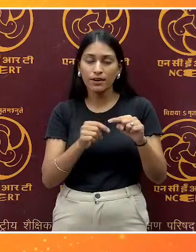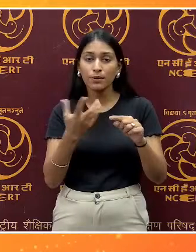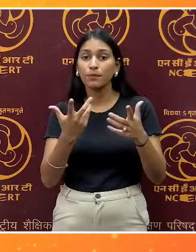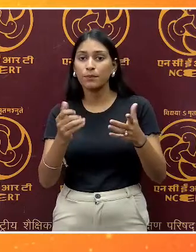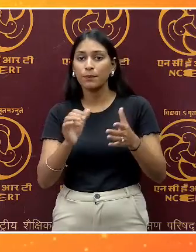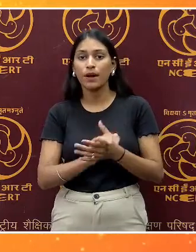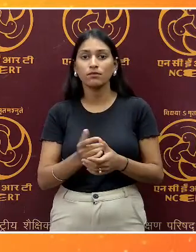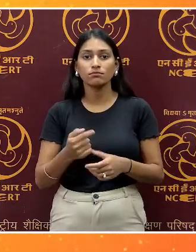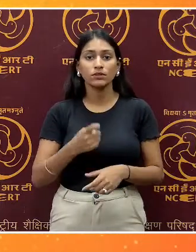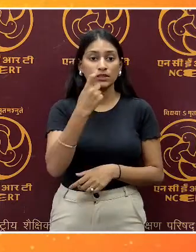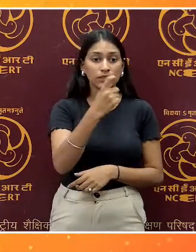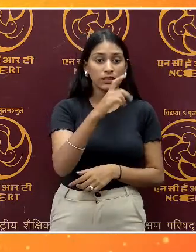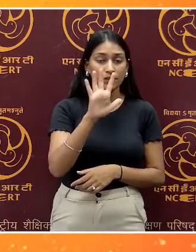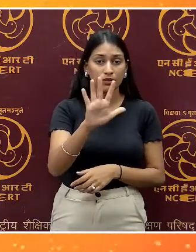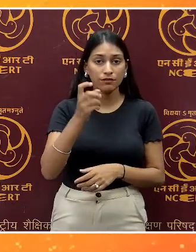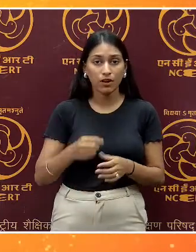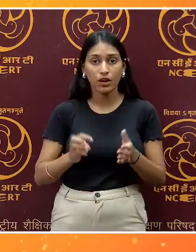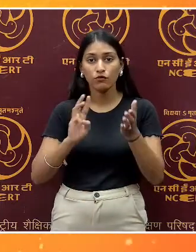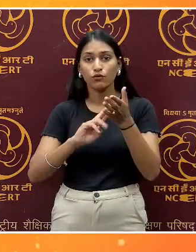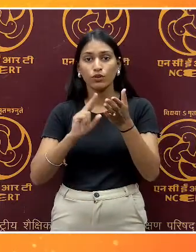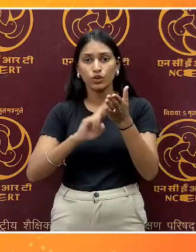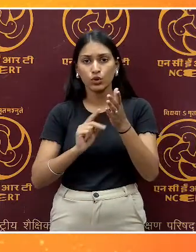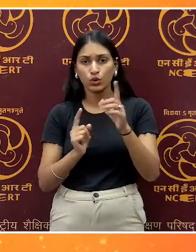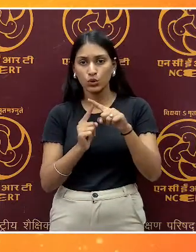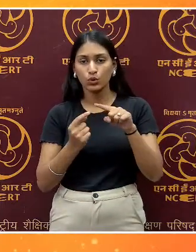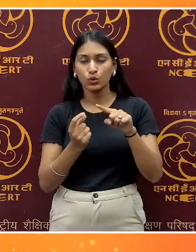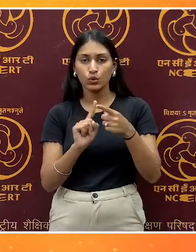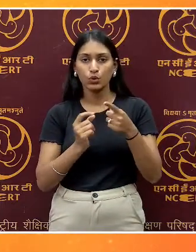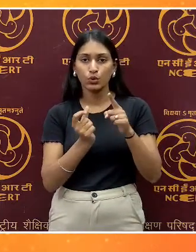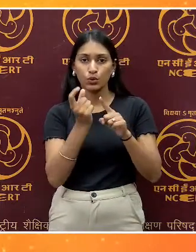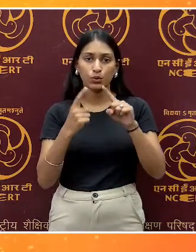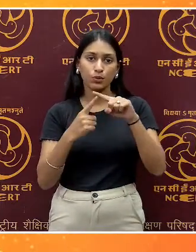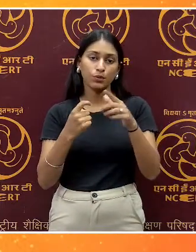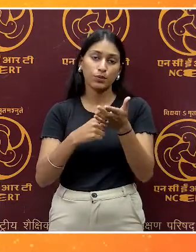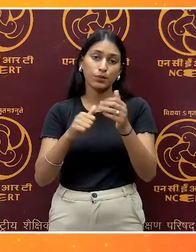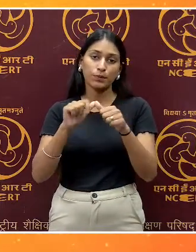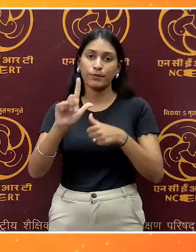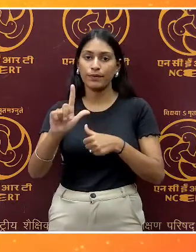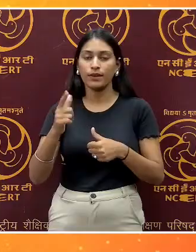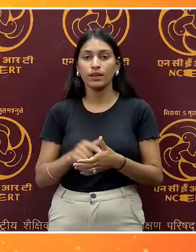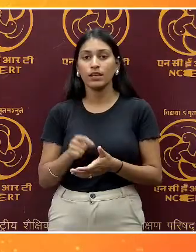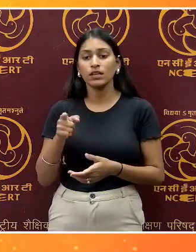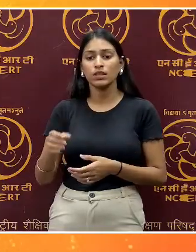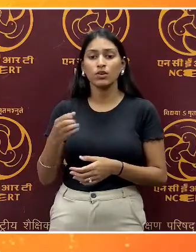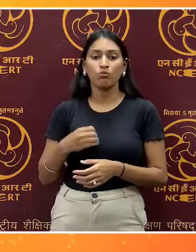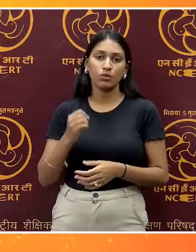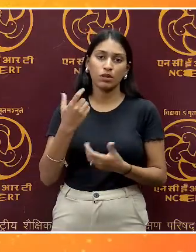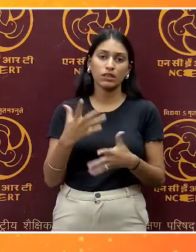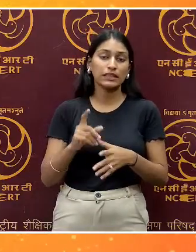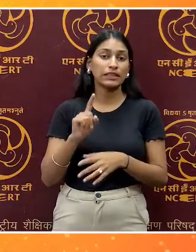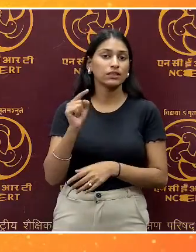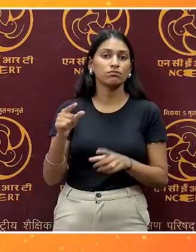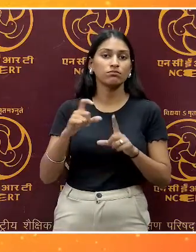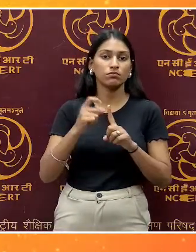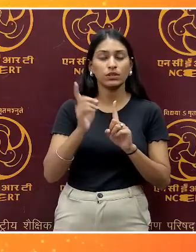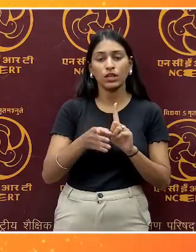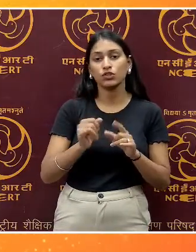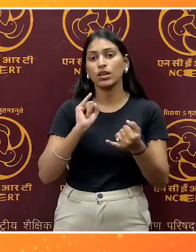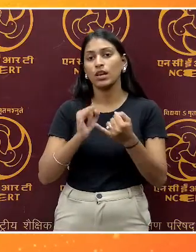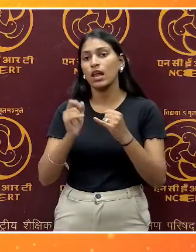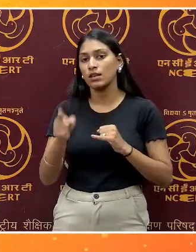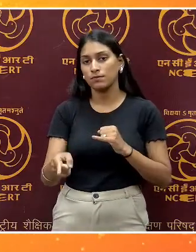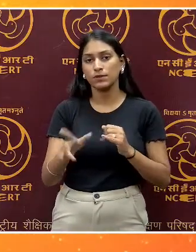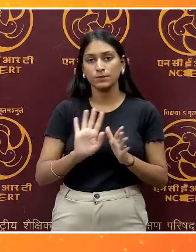Newton east divided by 75 Newton, you will get only direction here, east. Okay,